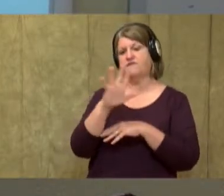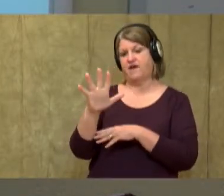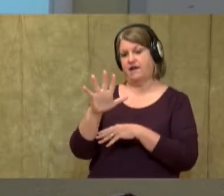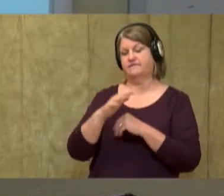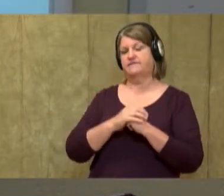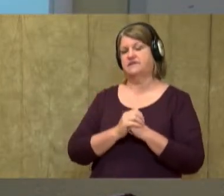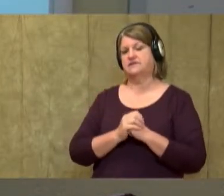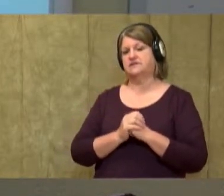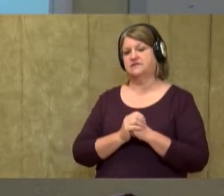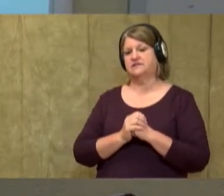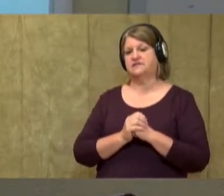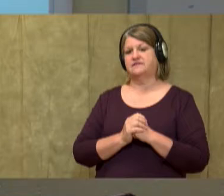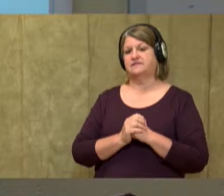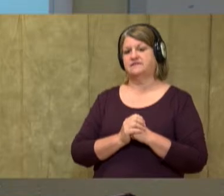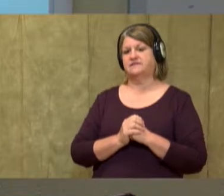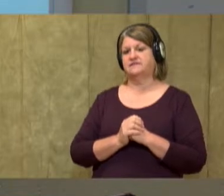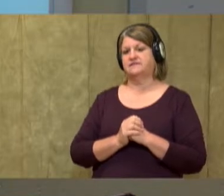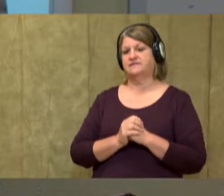45.